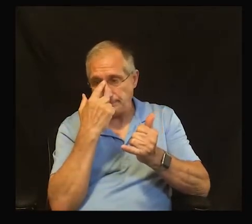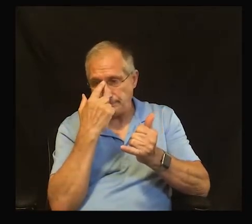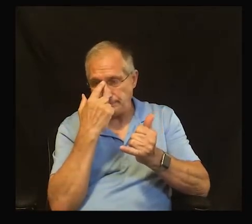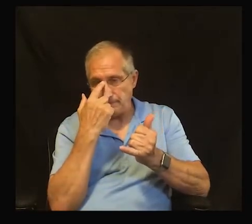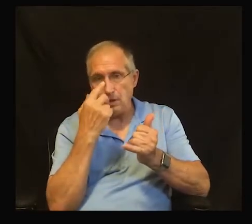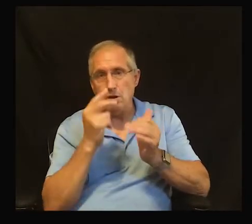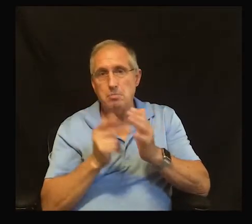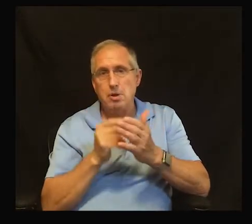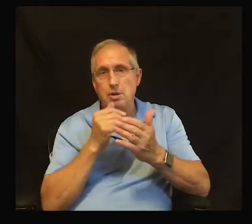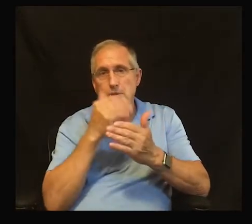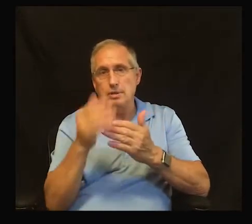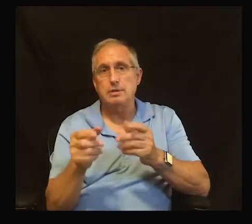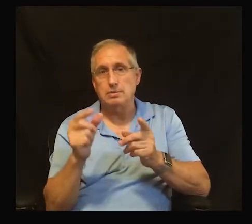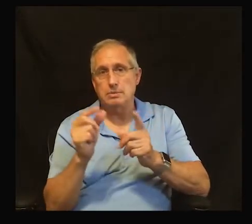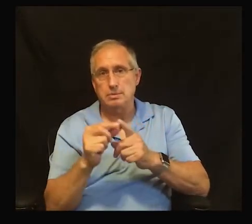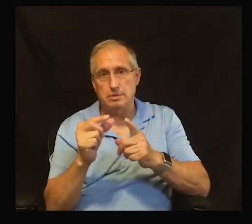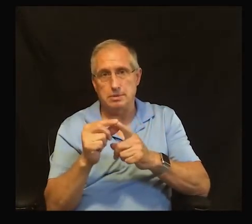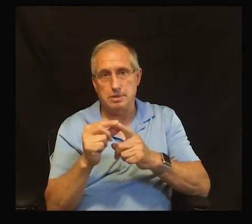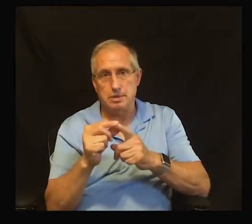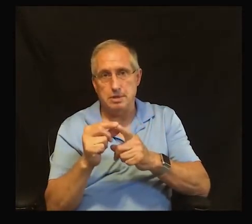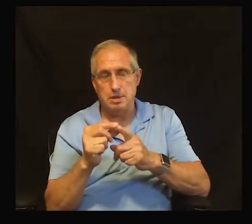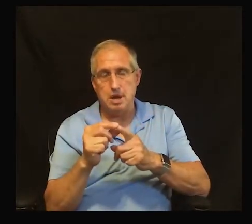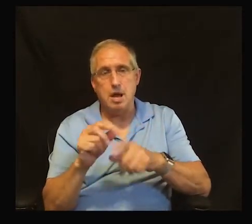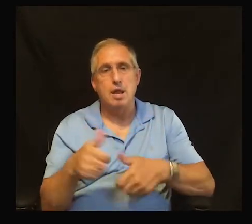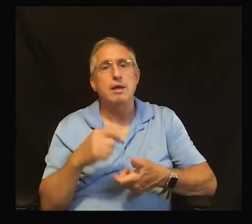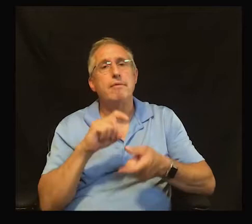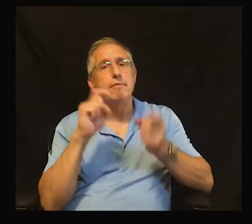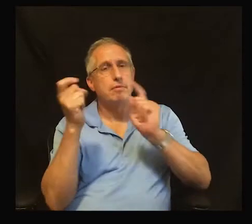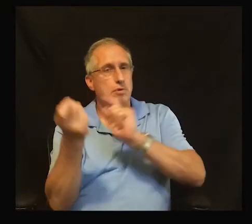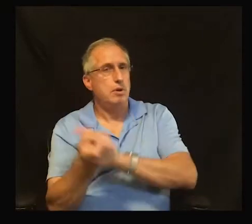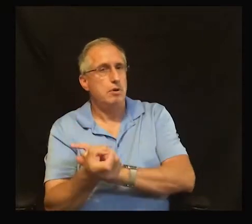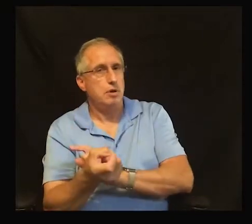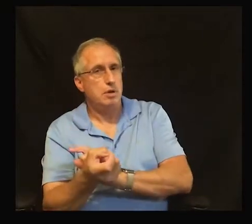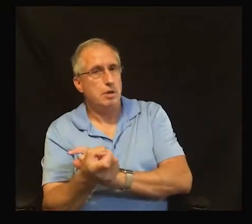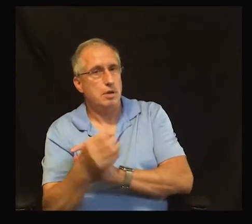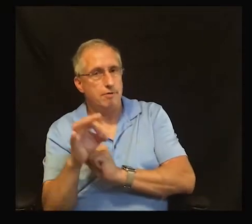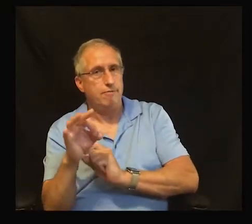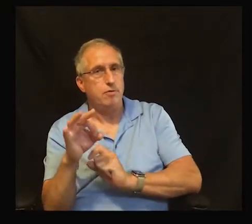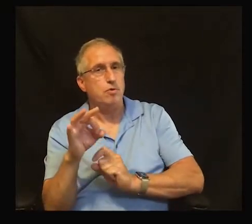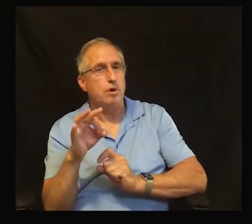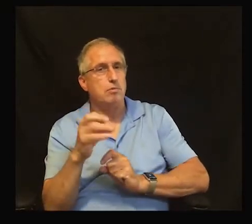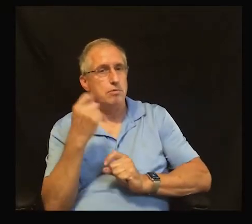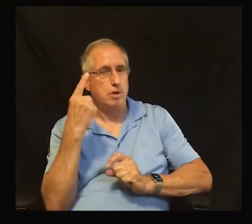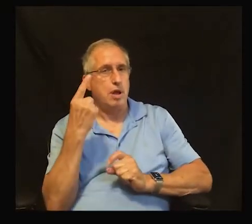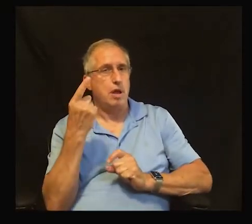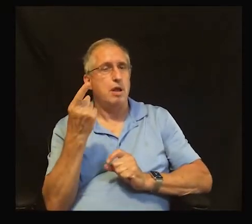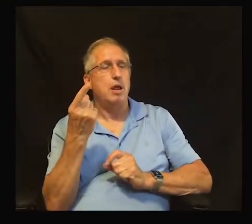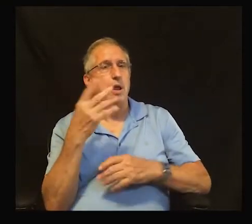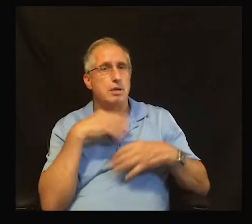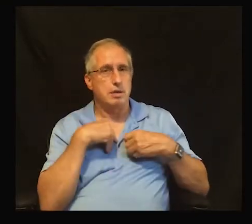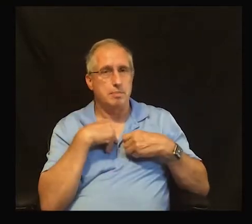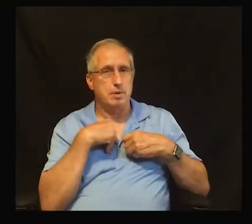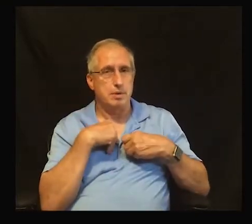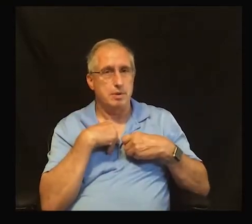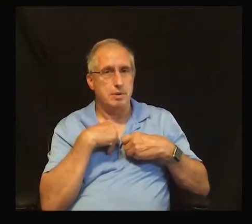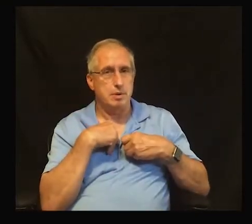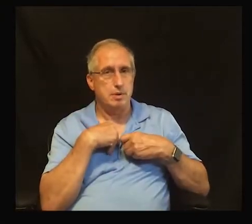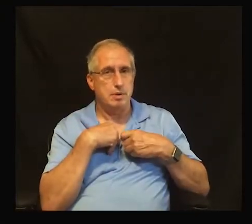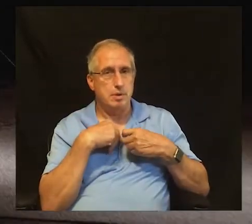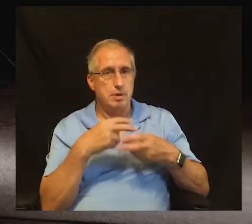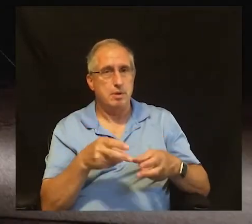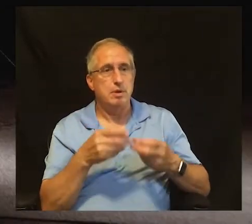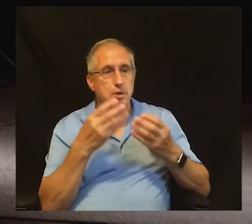series. And Paul's next words are life-changing if we can get our heart around it. And this is what he